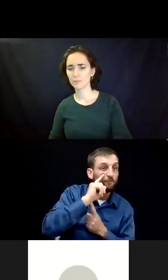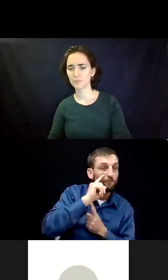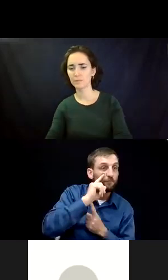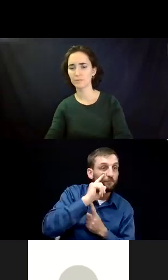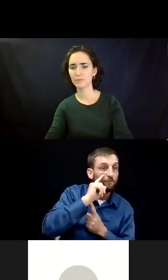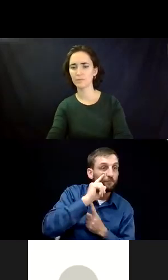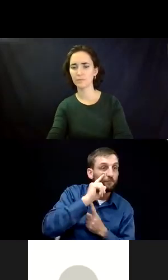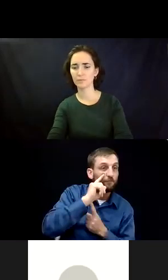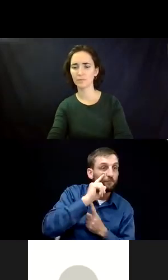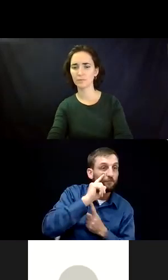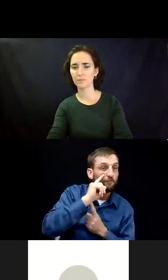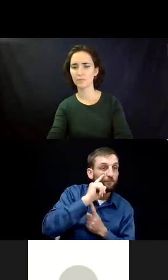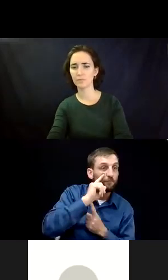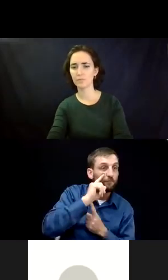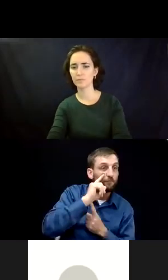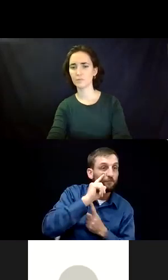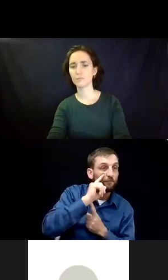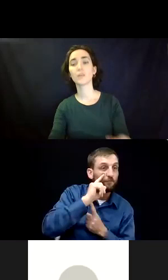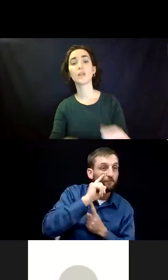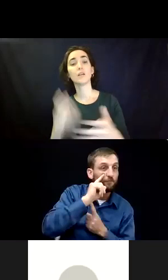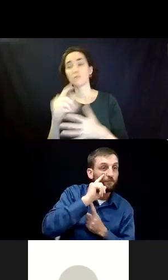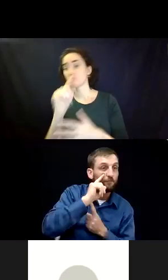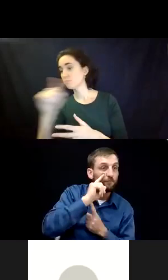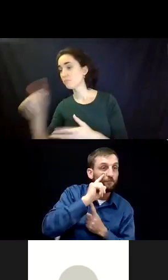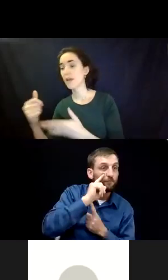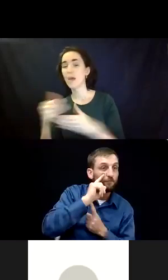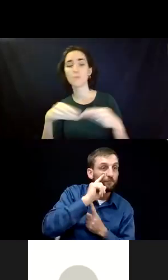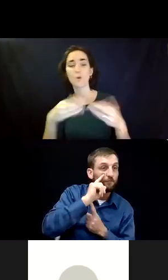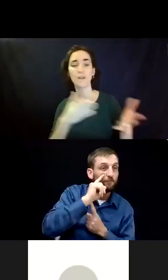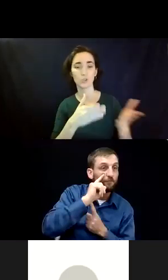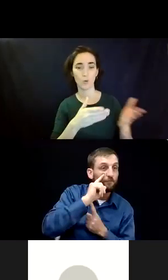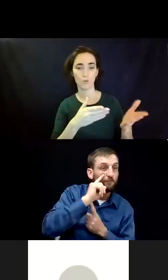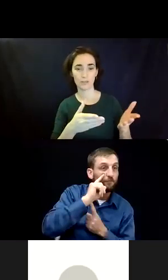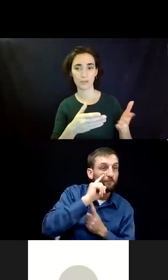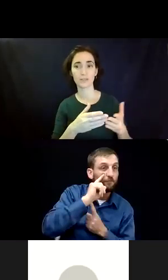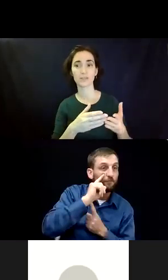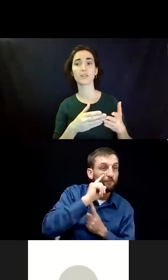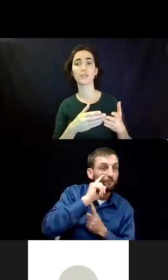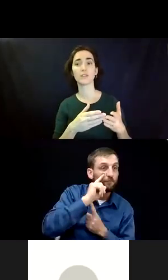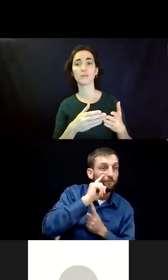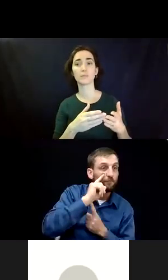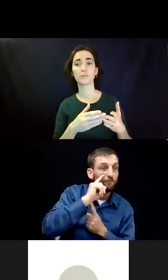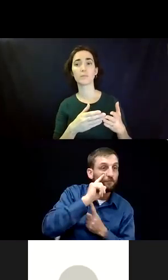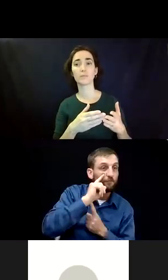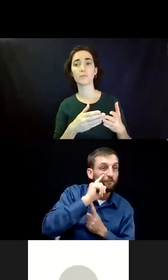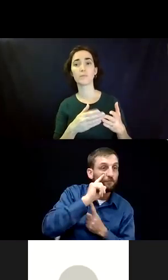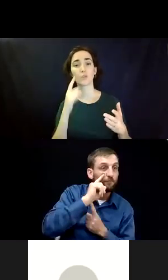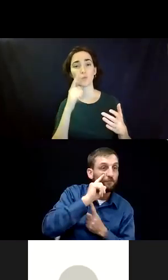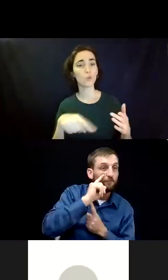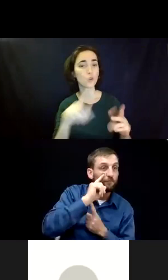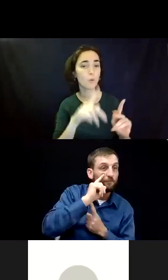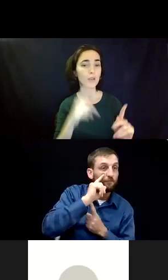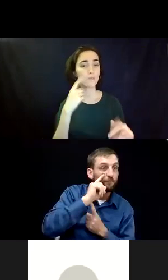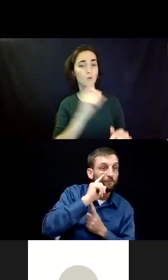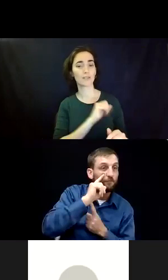are helping to provide those services, excuse me, for those individuals and that's those staff who have been